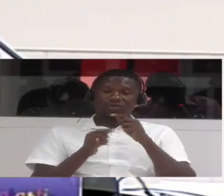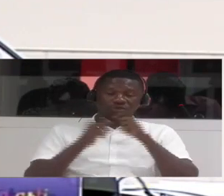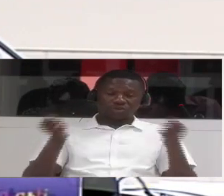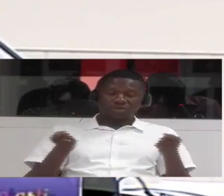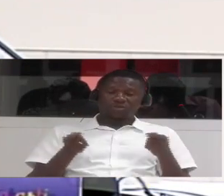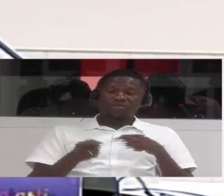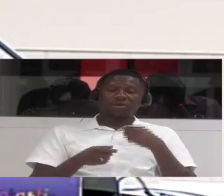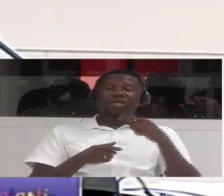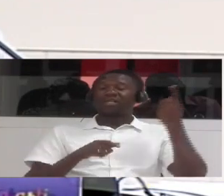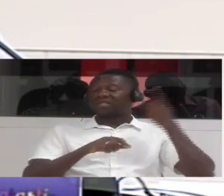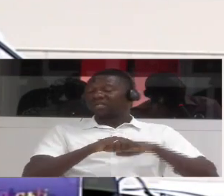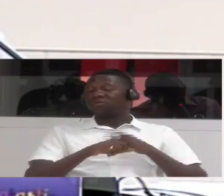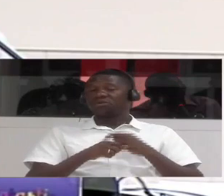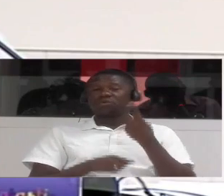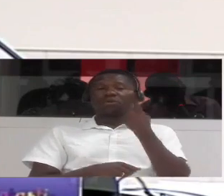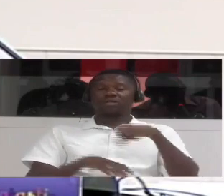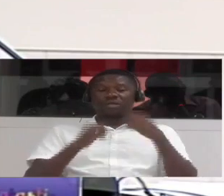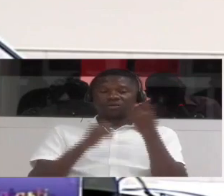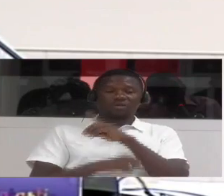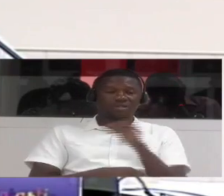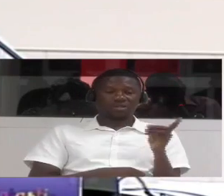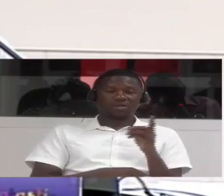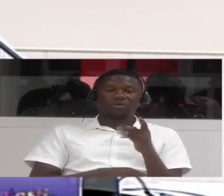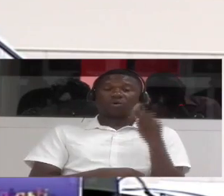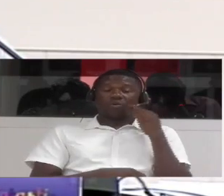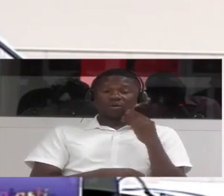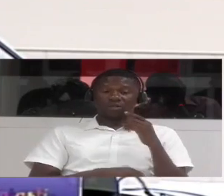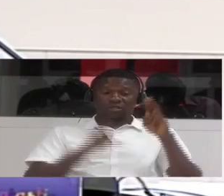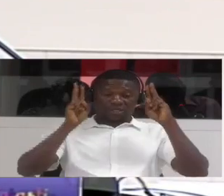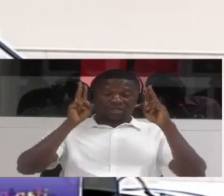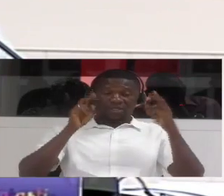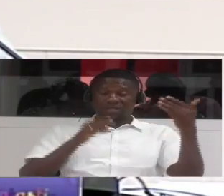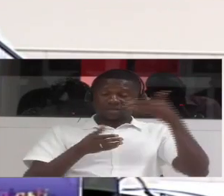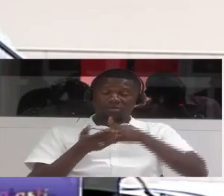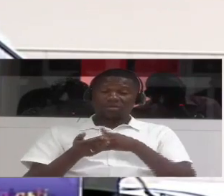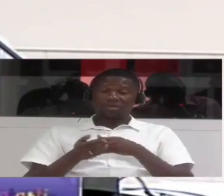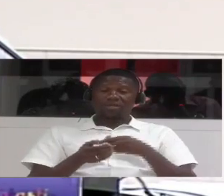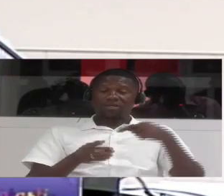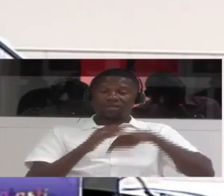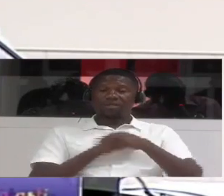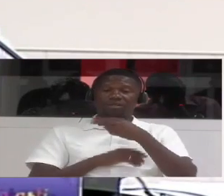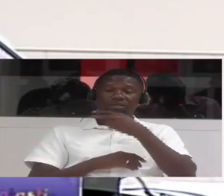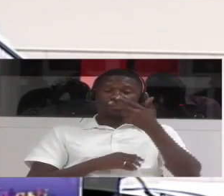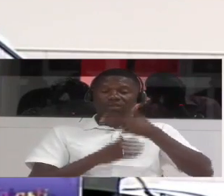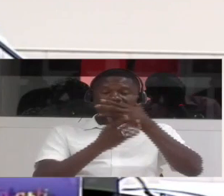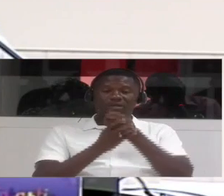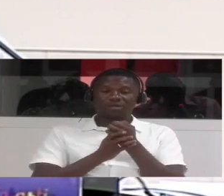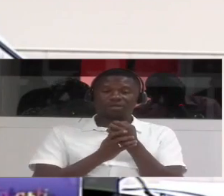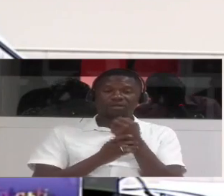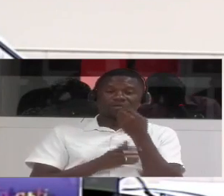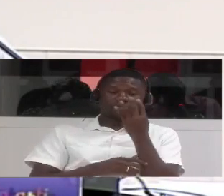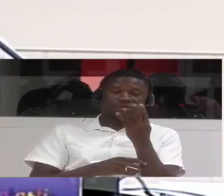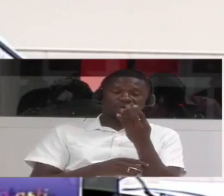was $1,000. So when they came in 1994, then they passed Decree